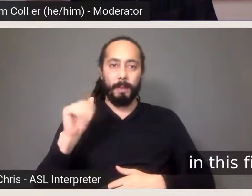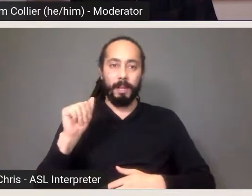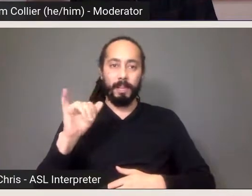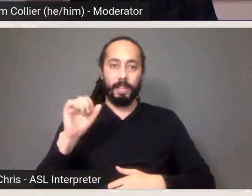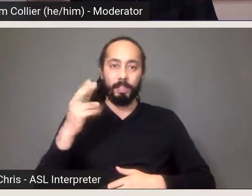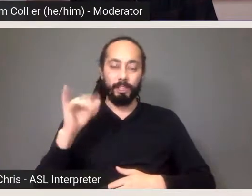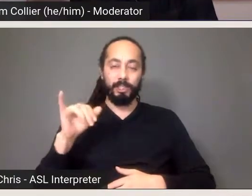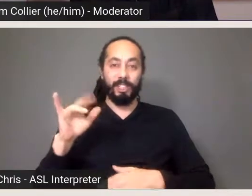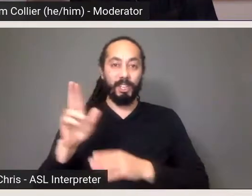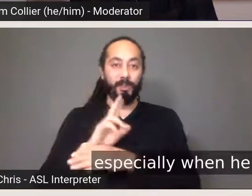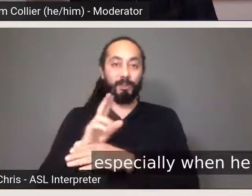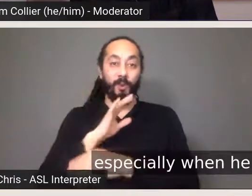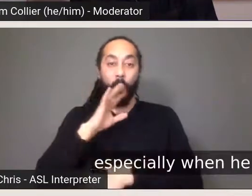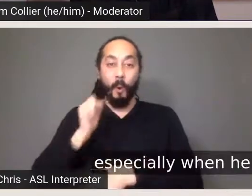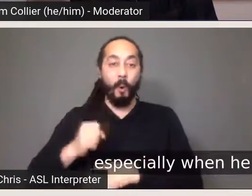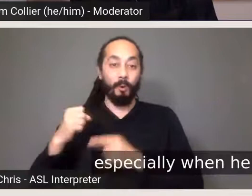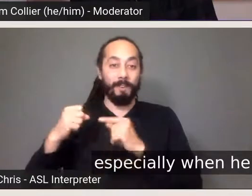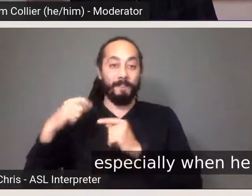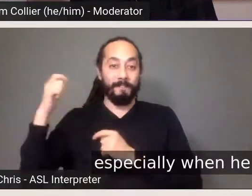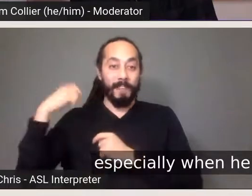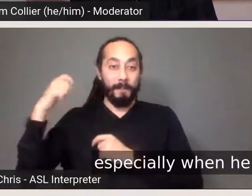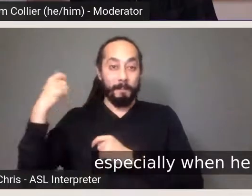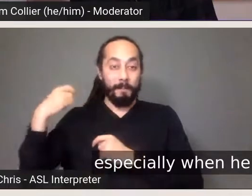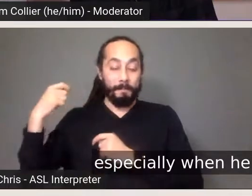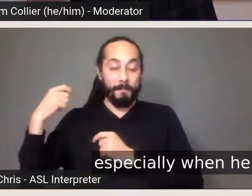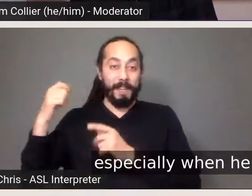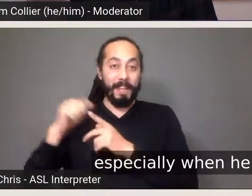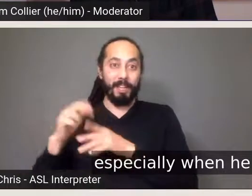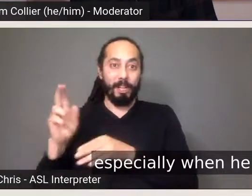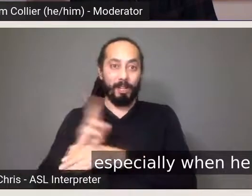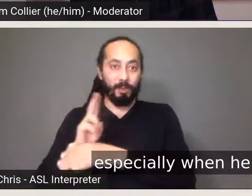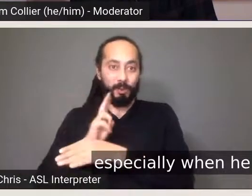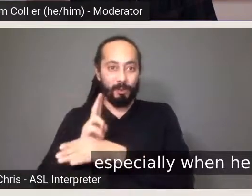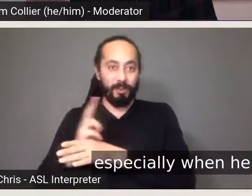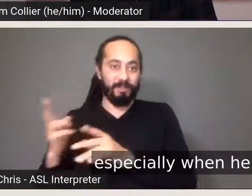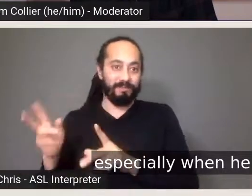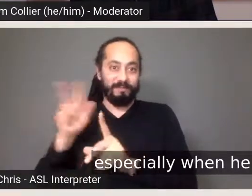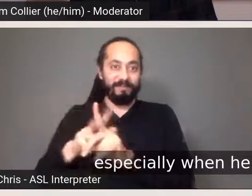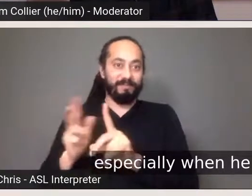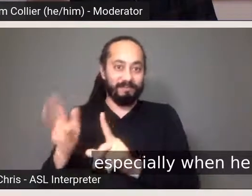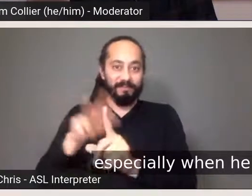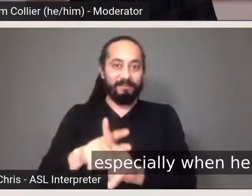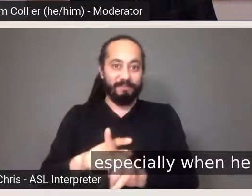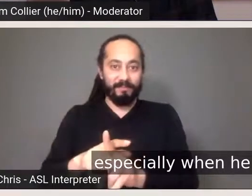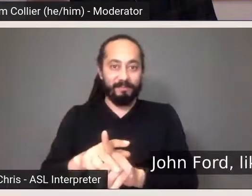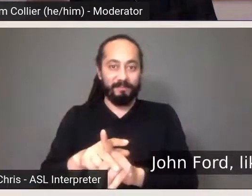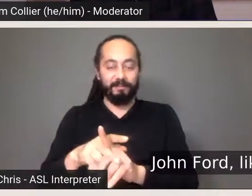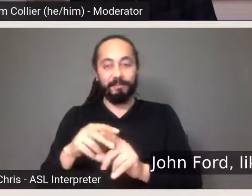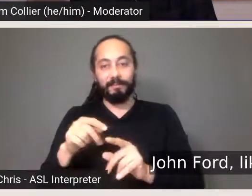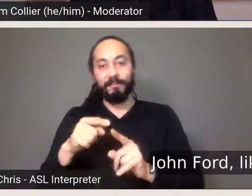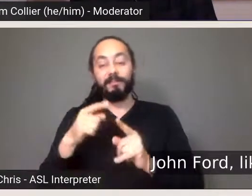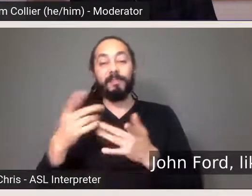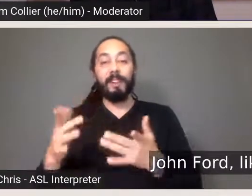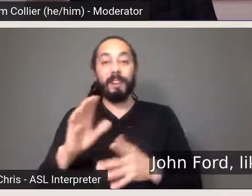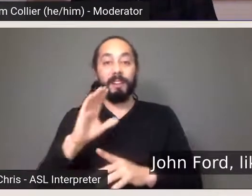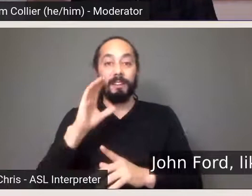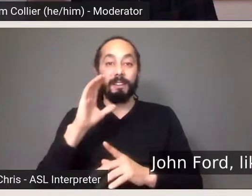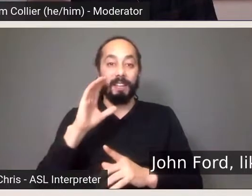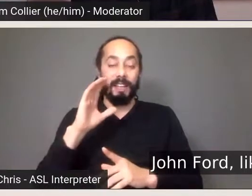well. Especially when he plays the character of John